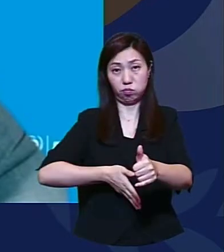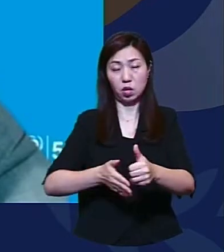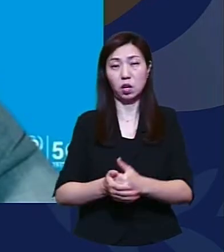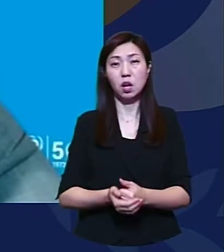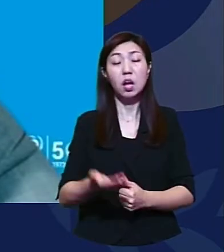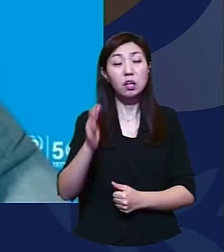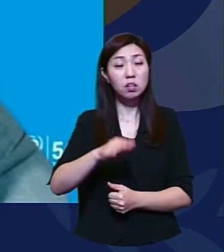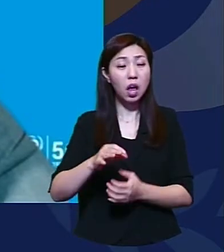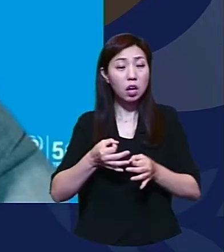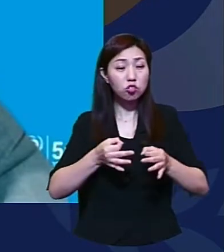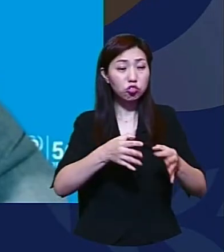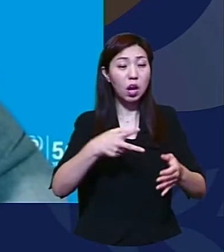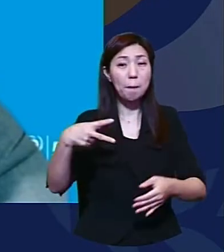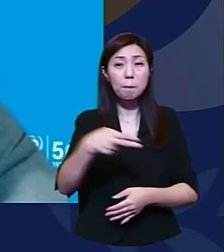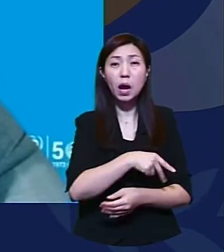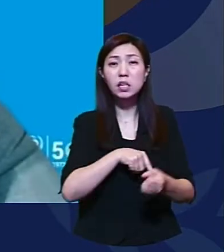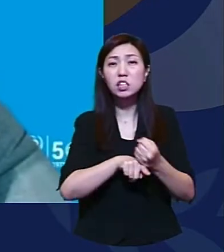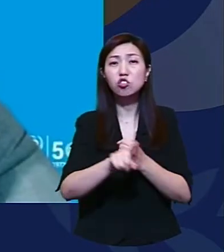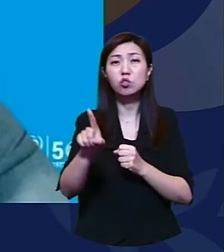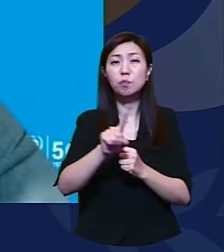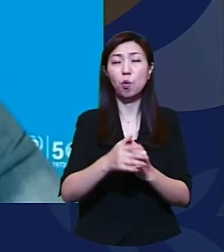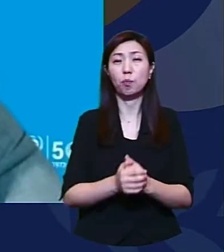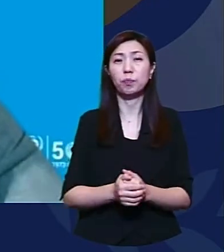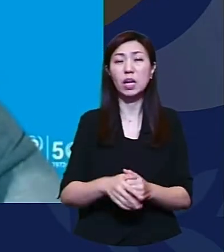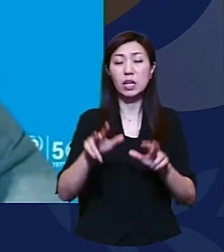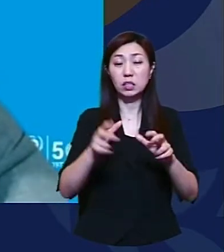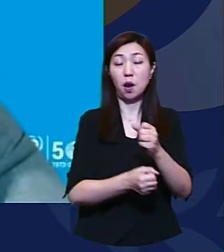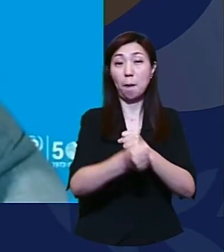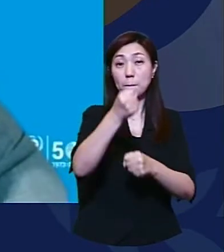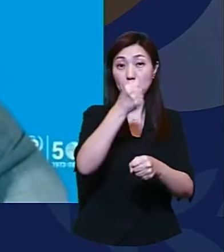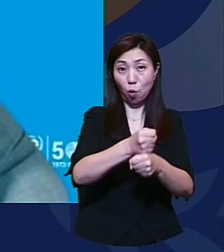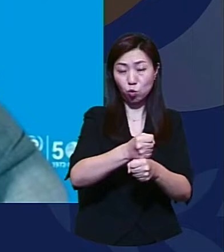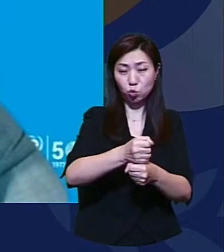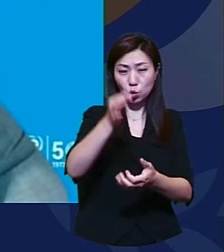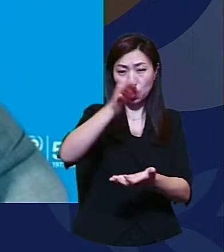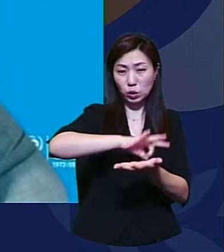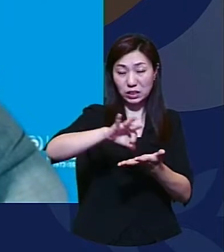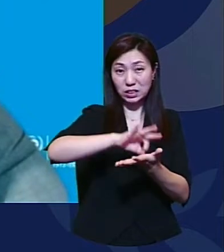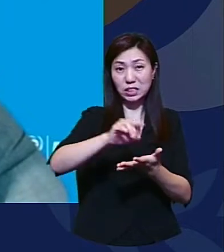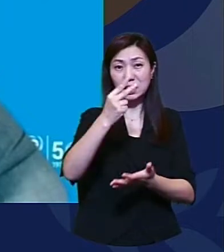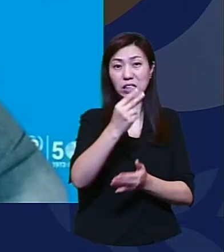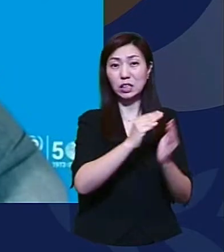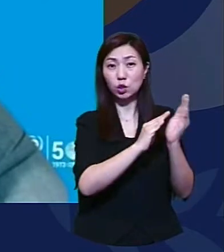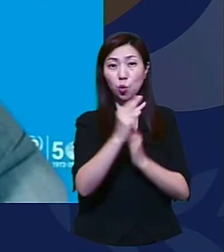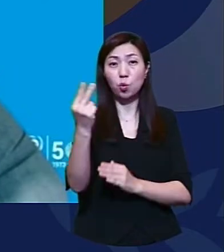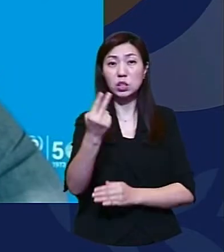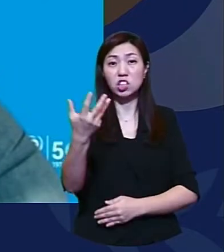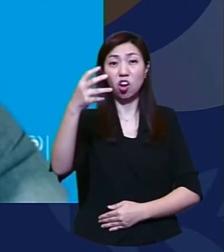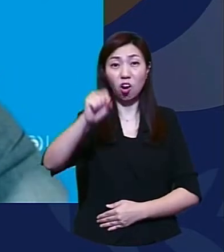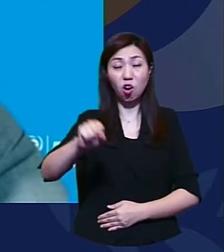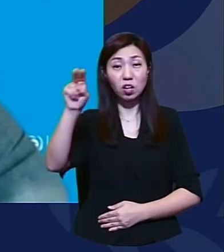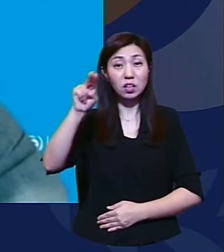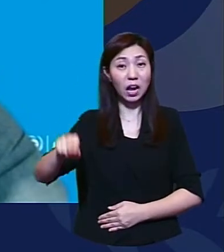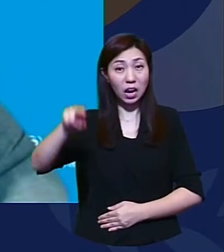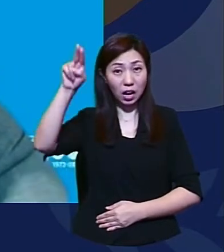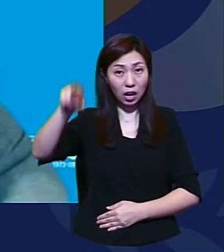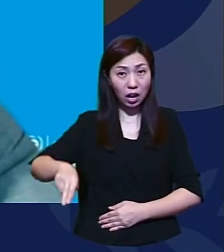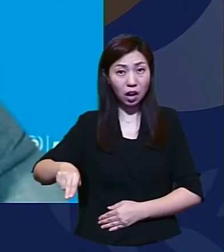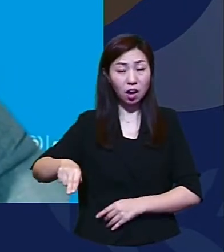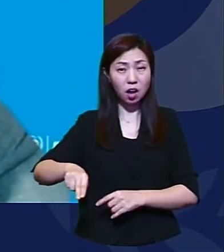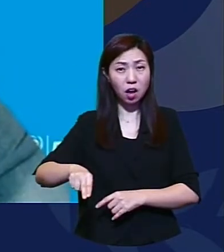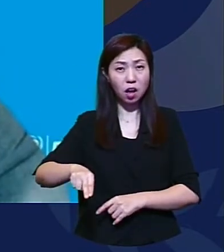2.5 trillion US dollars in recovery spending is going towards business as usual